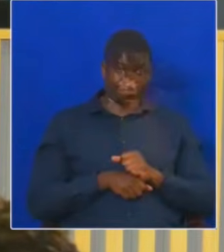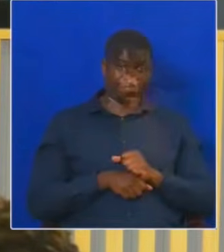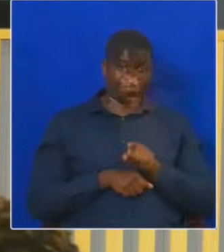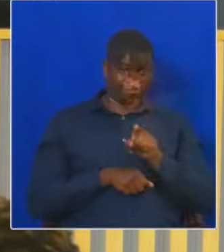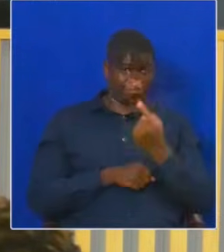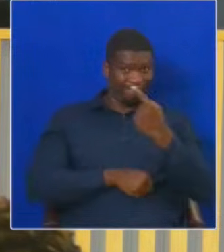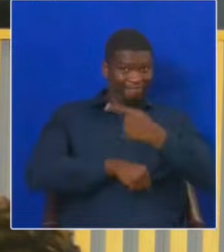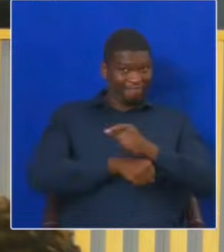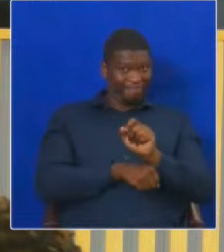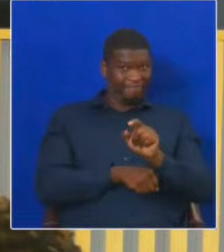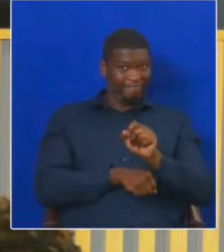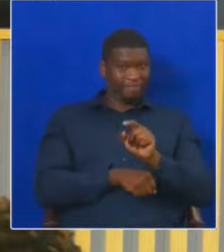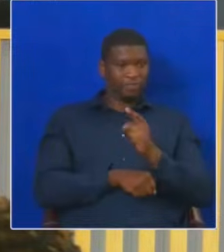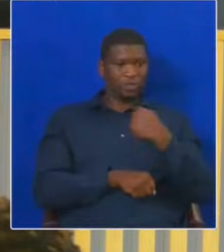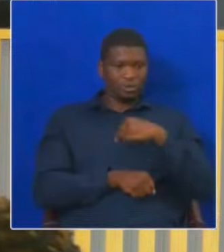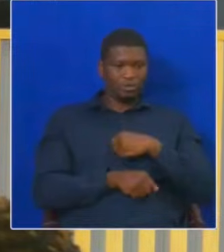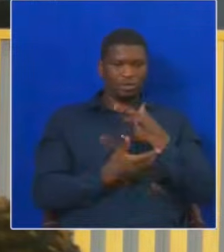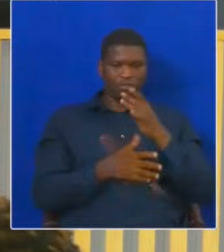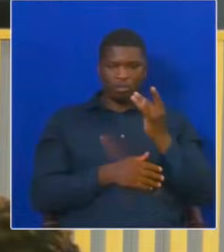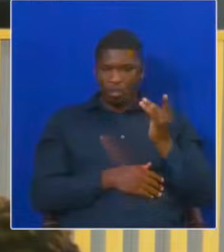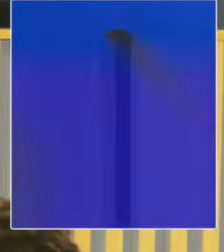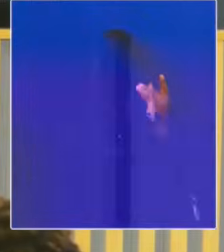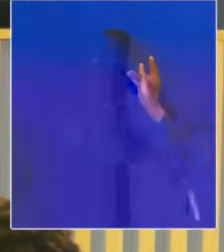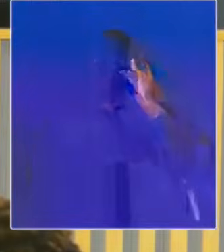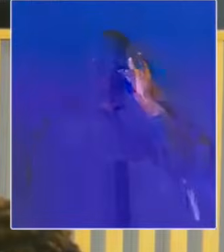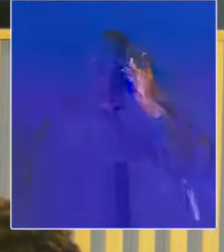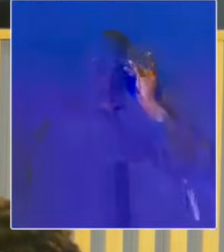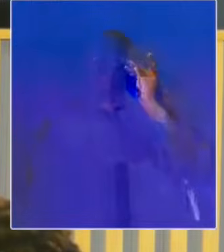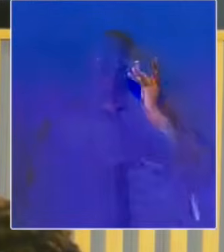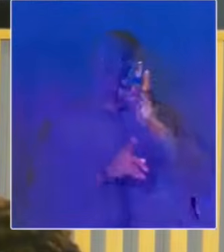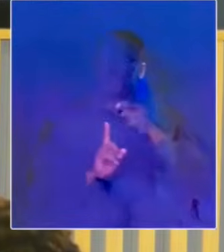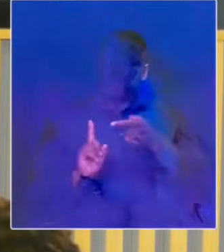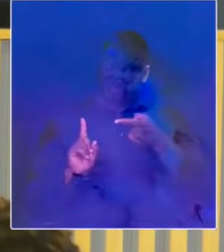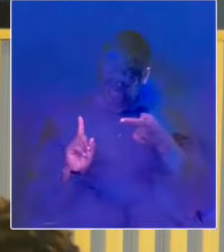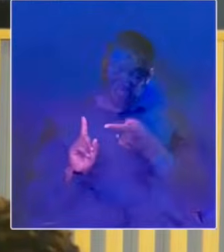Mr. Matlala had